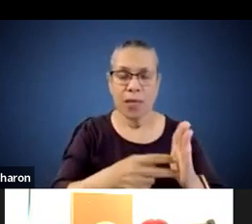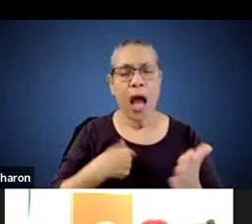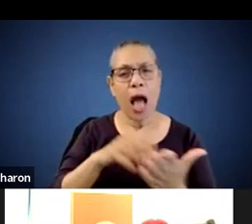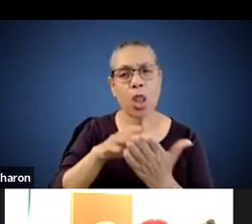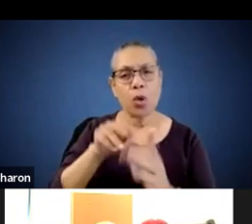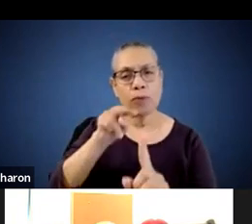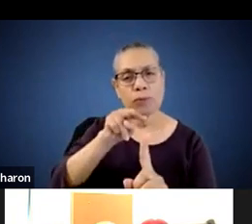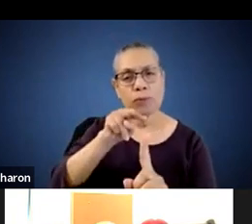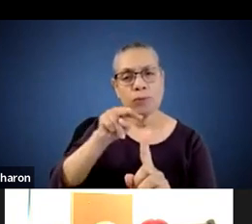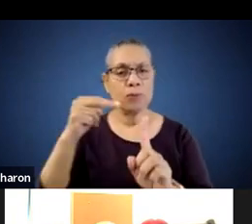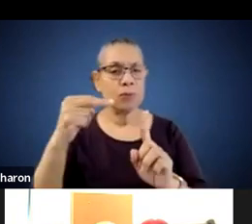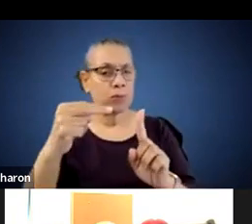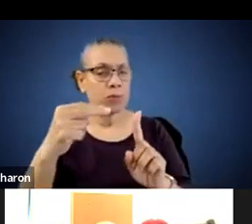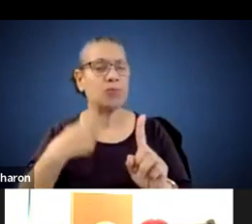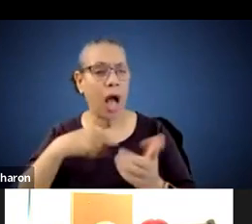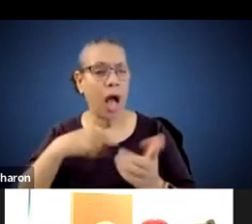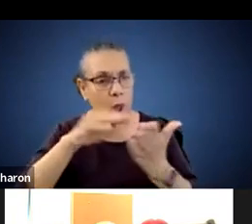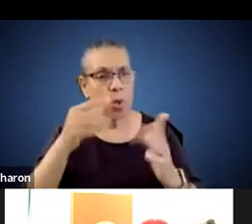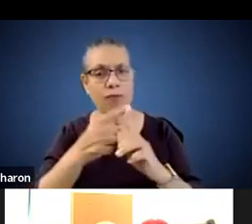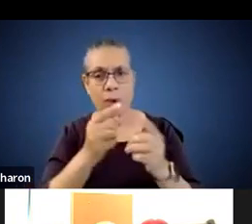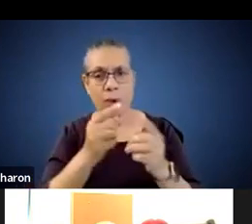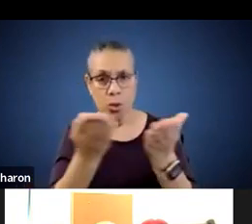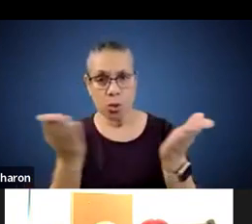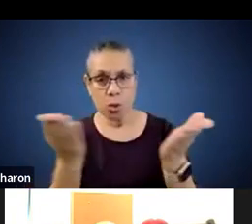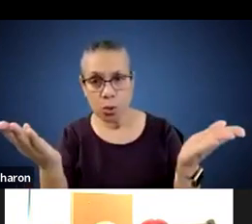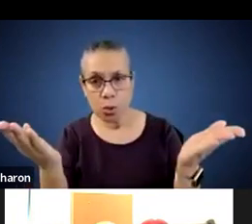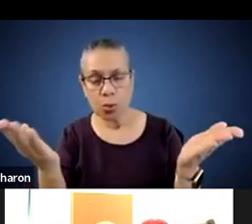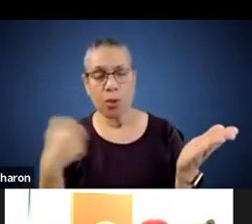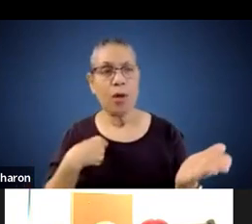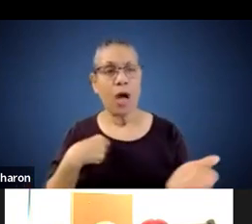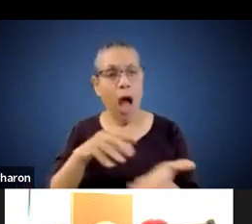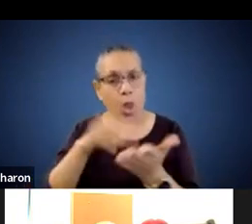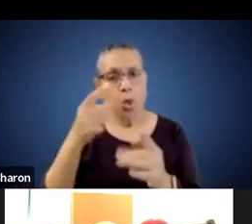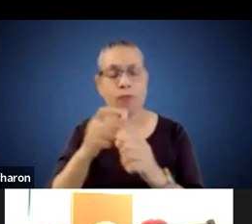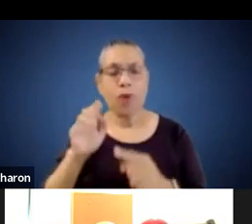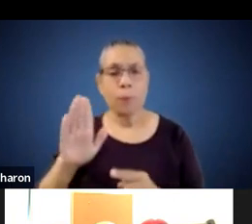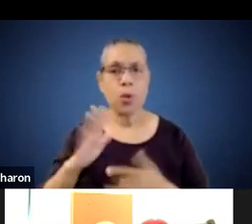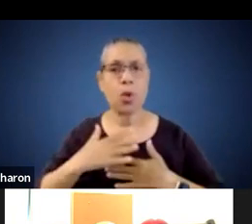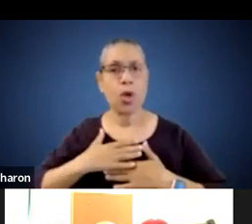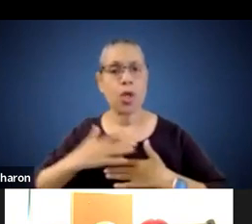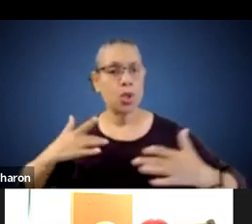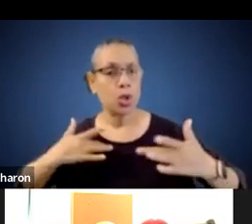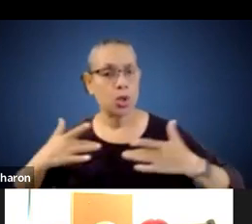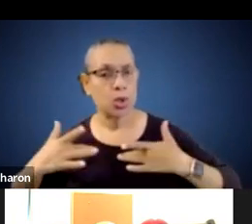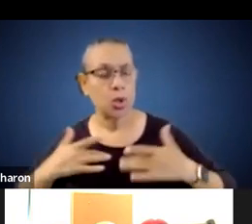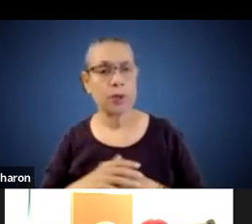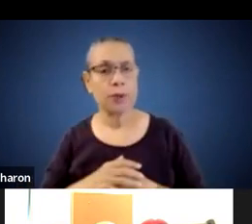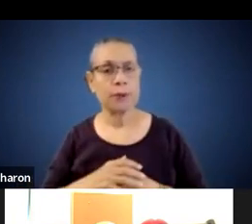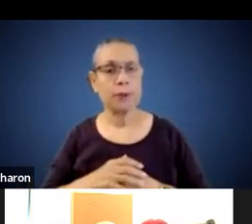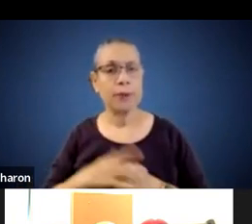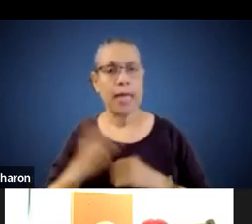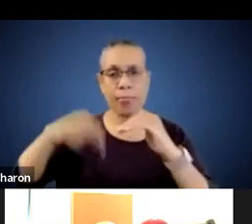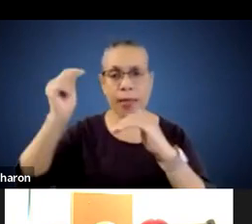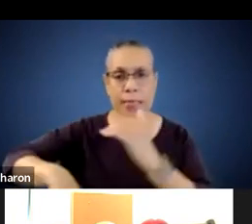that the fellow members raise and I I appreciate the the health and the depth of the